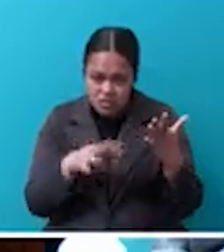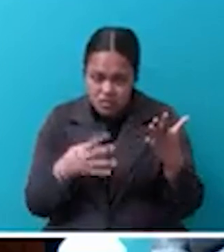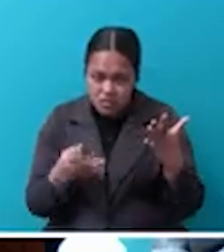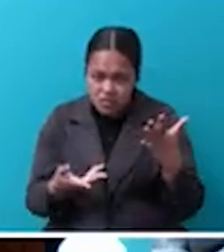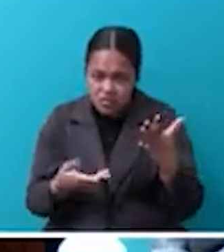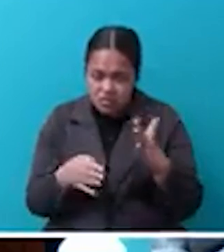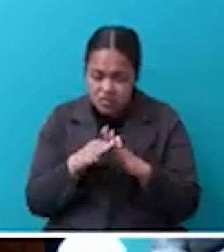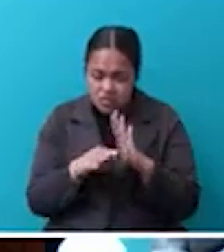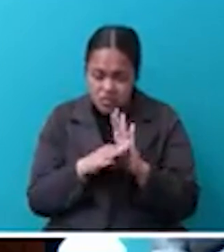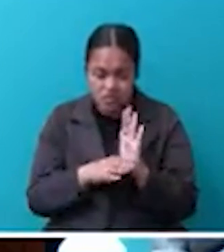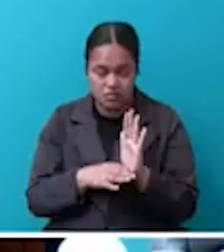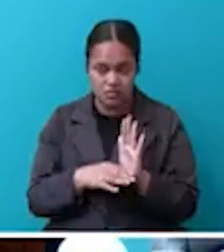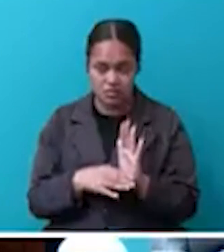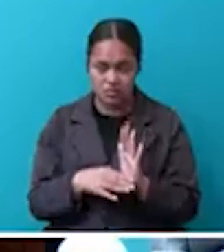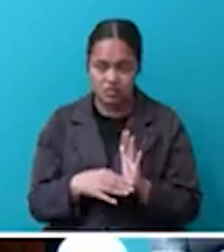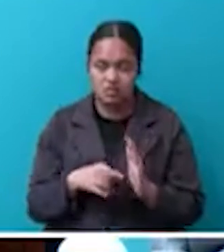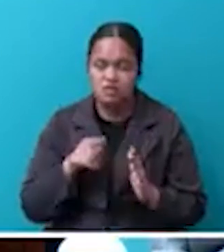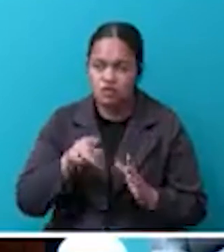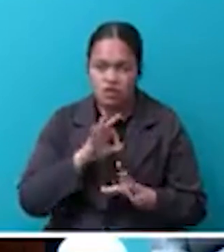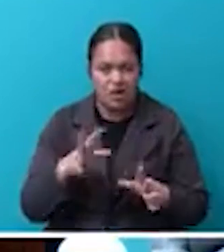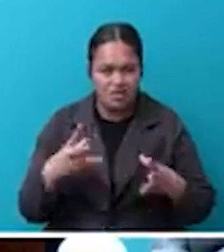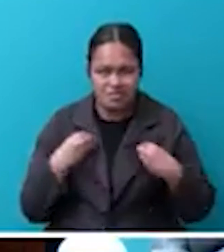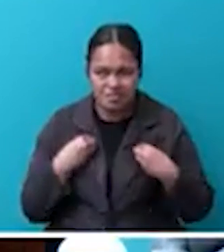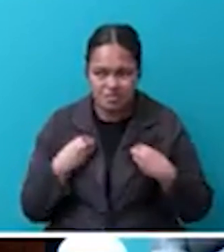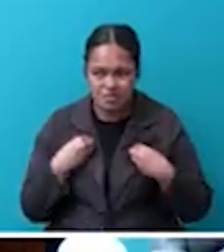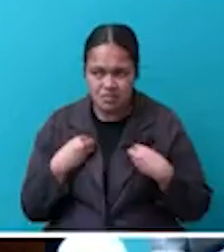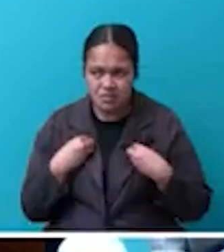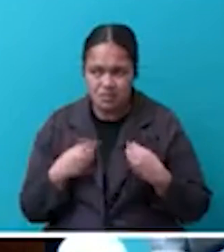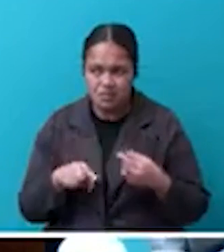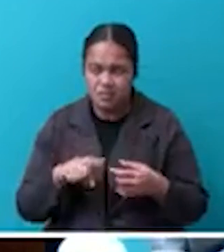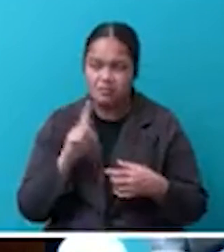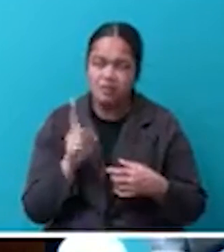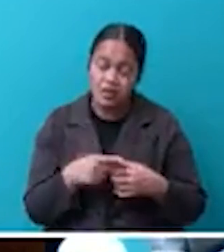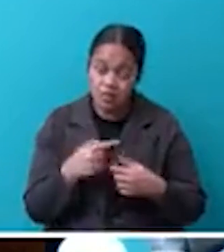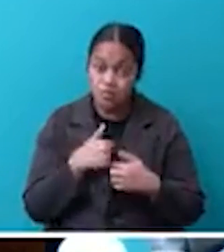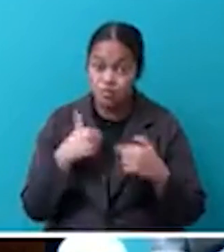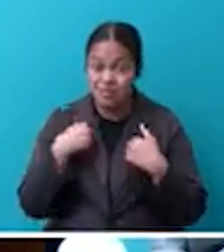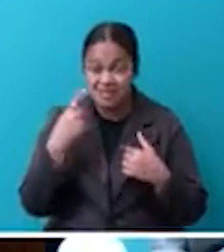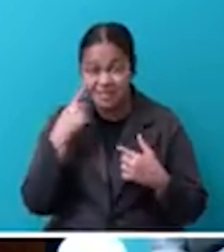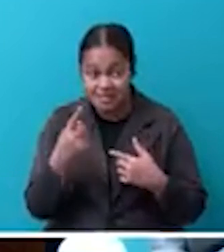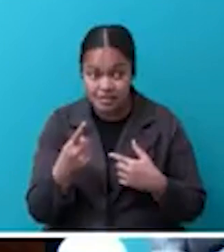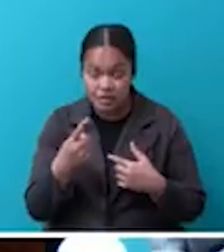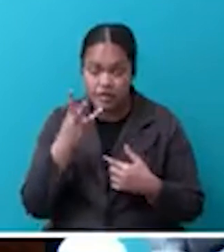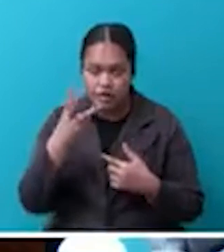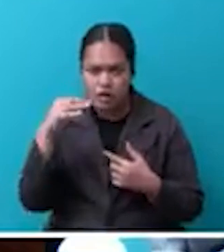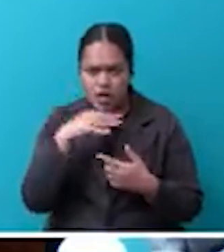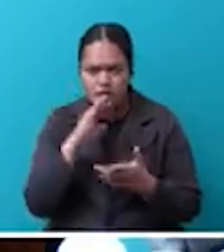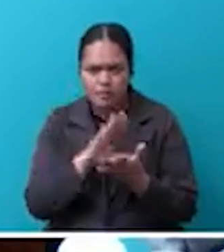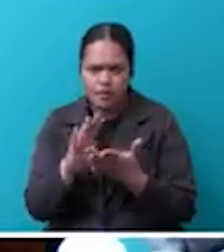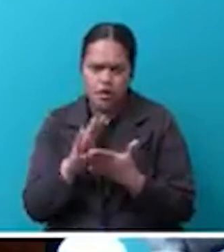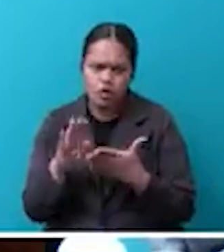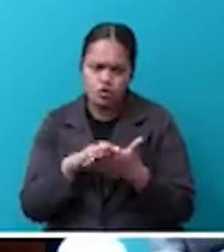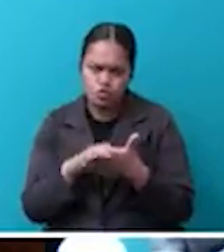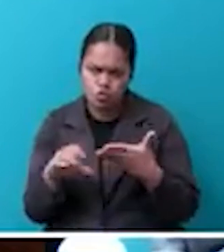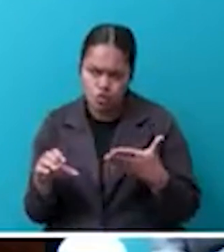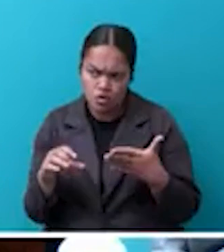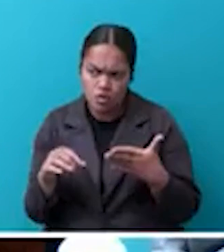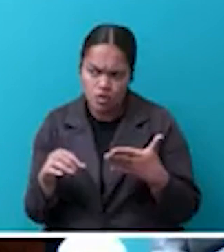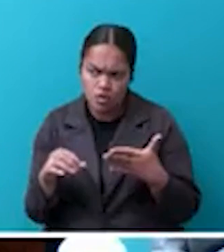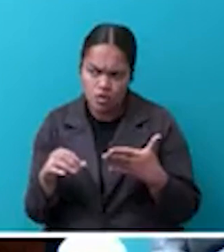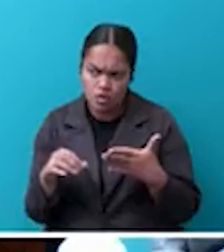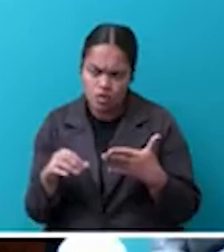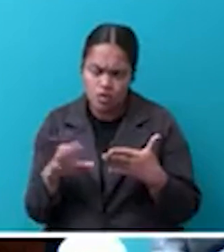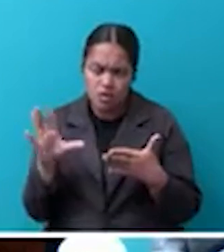obviously was not acceptable, but we see the $300 billion as